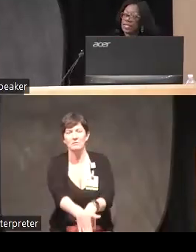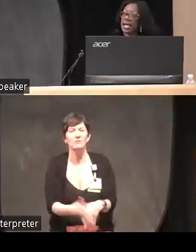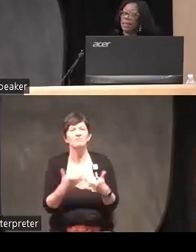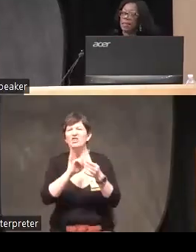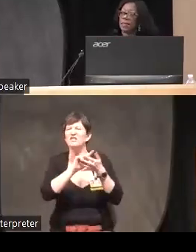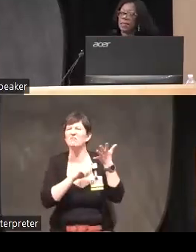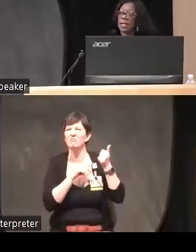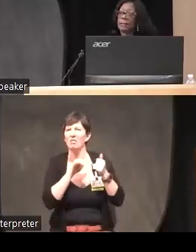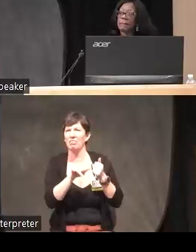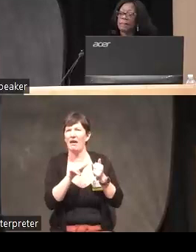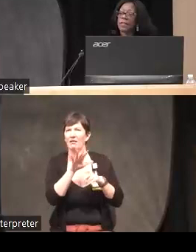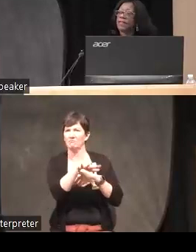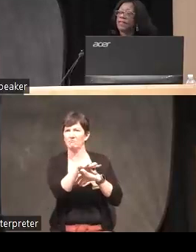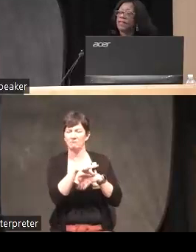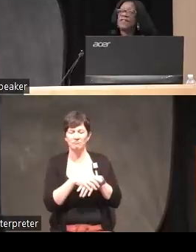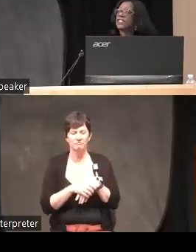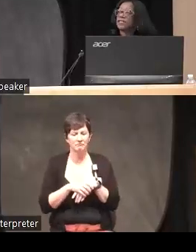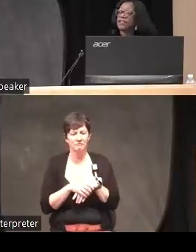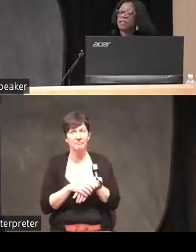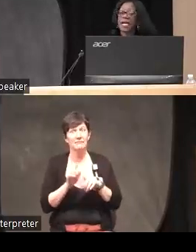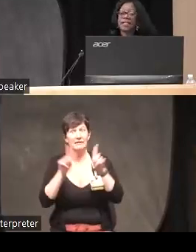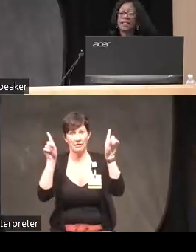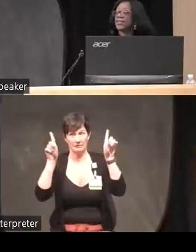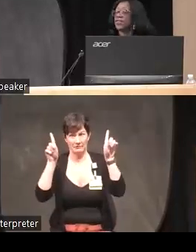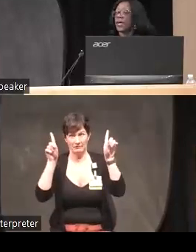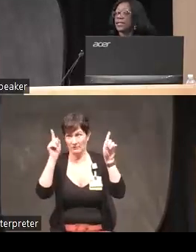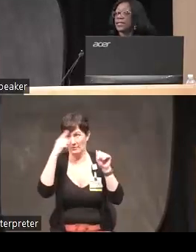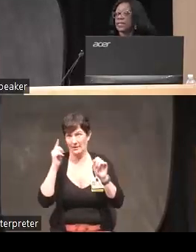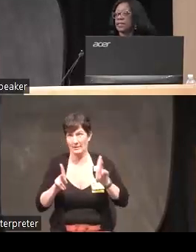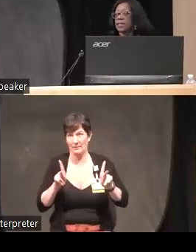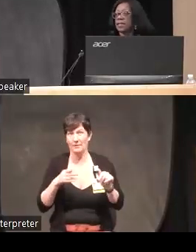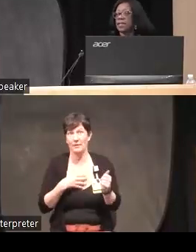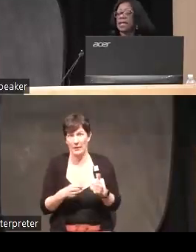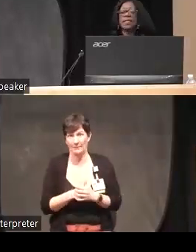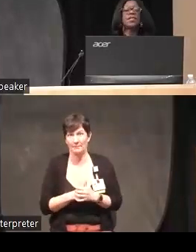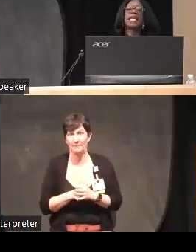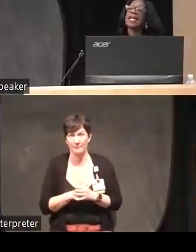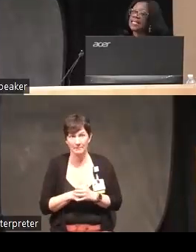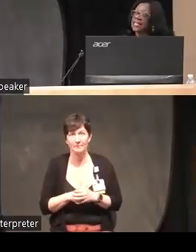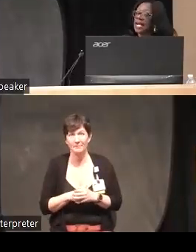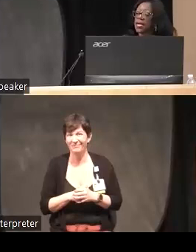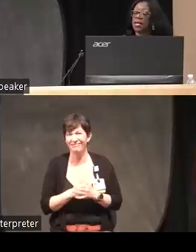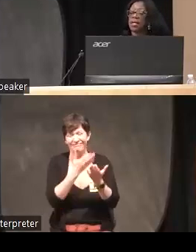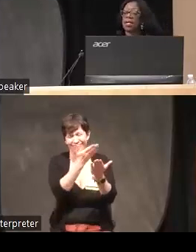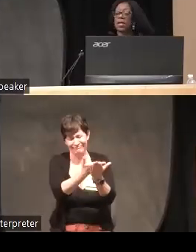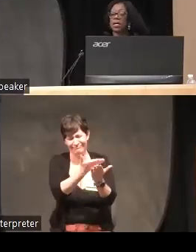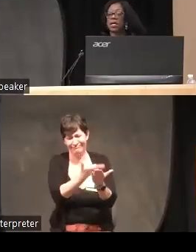of the stop, right? Very, very different for Blacks than it is for whites. So the data is